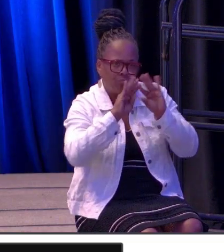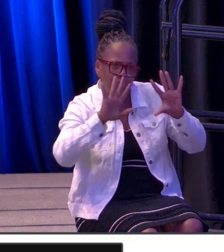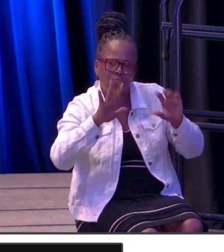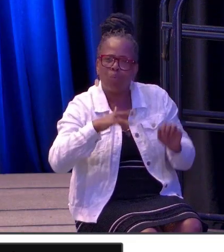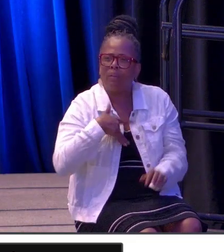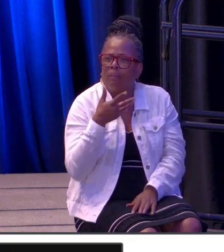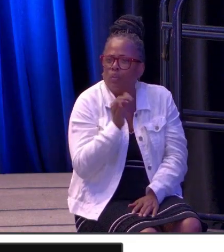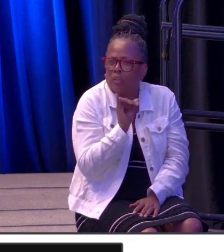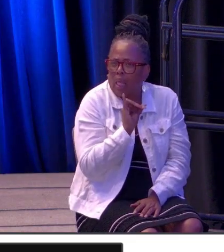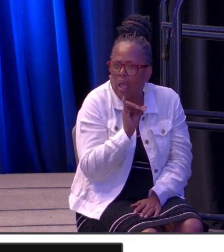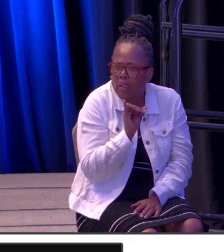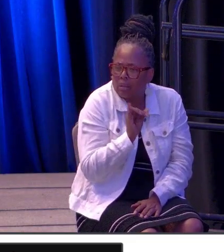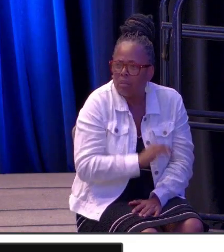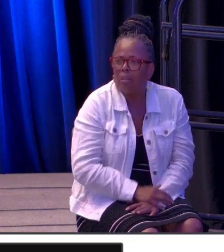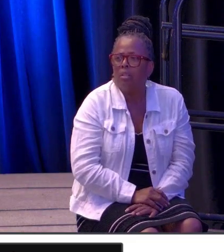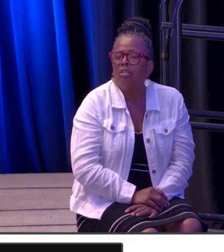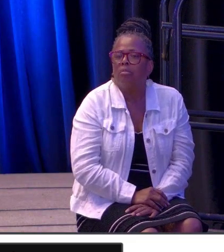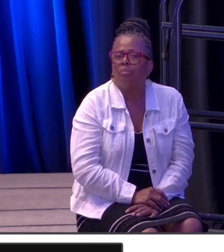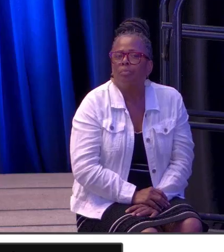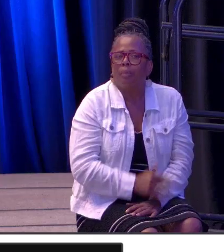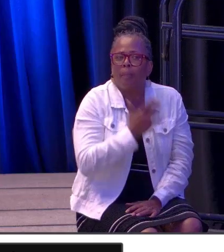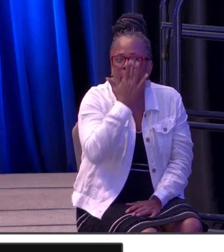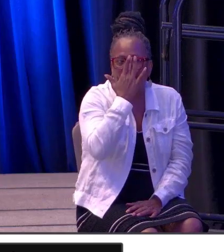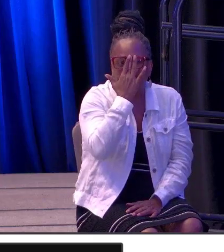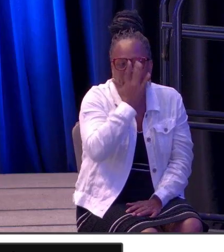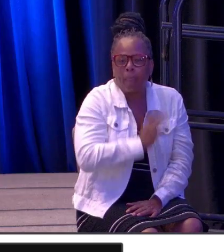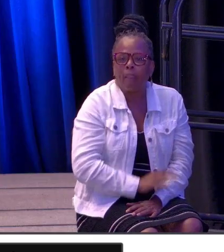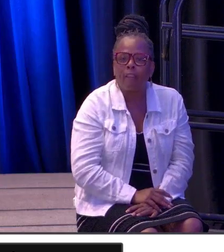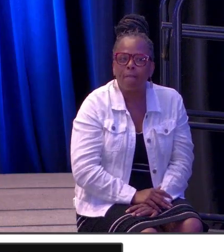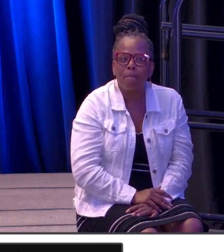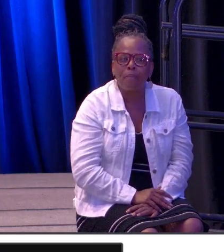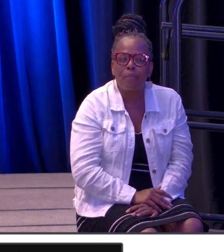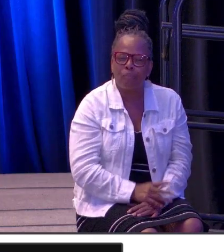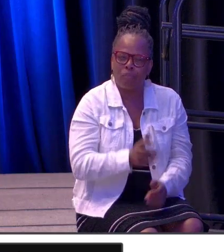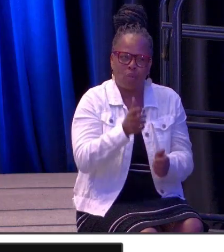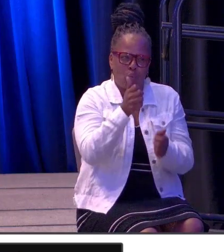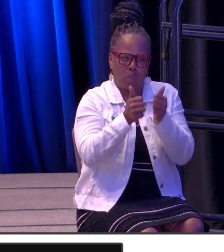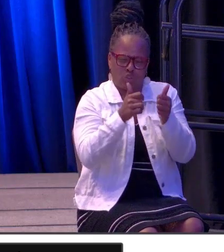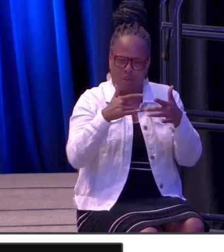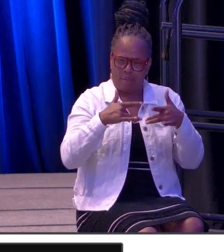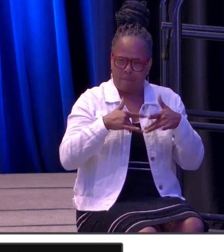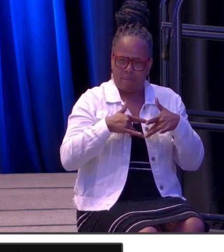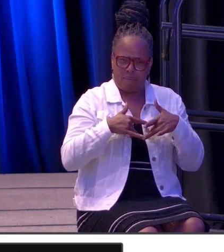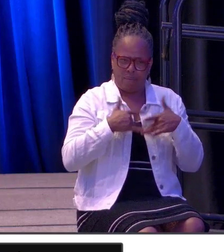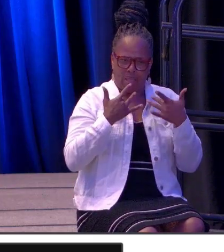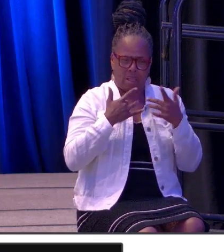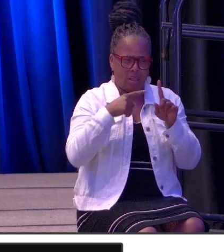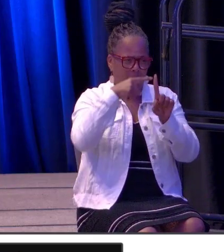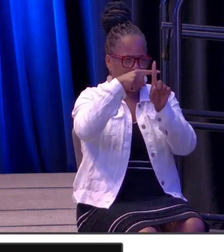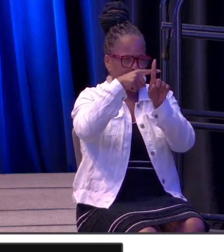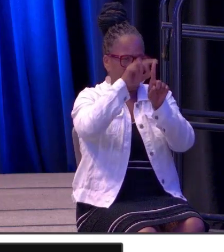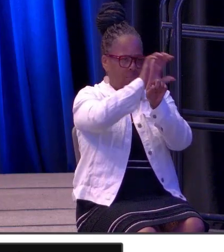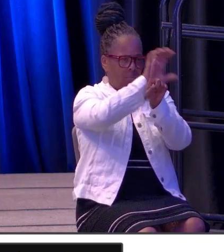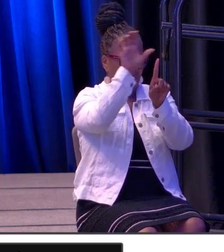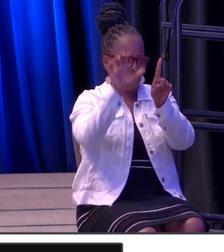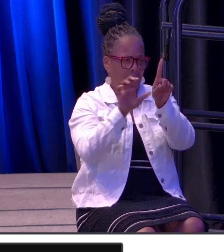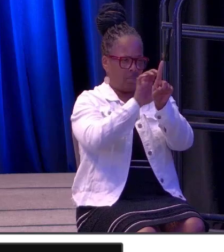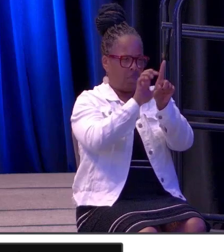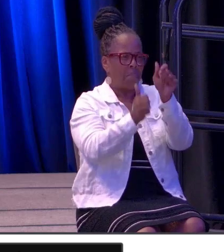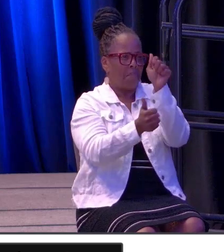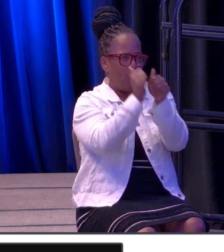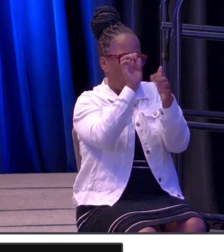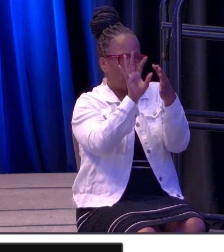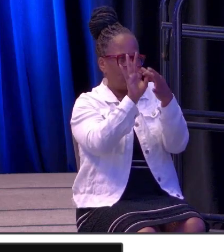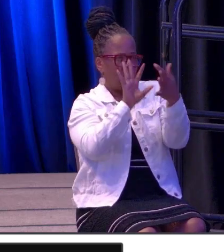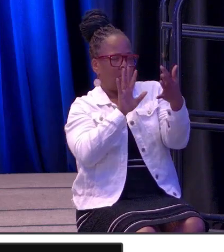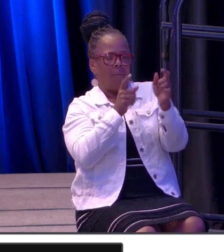which ones you feel most disconnected from, now what we want to do is